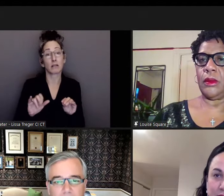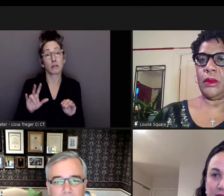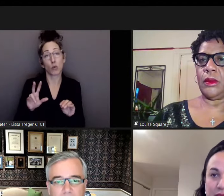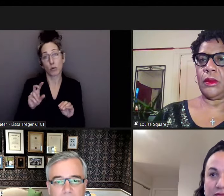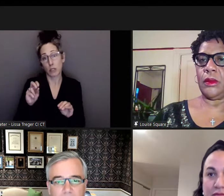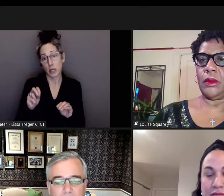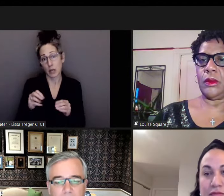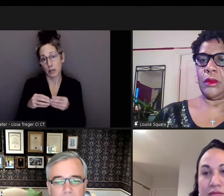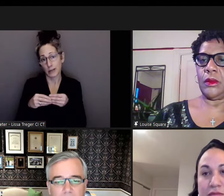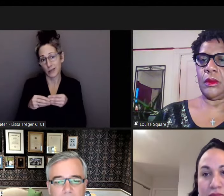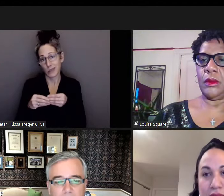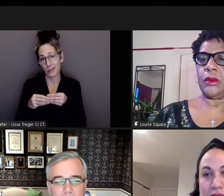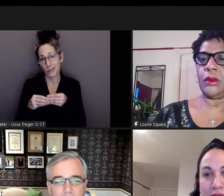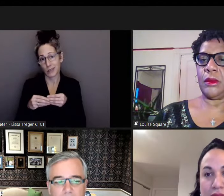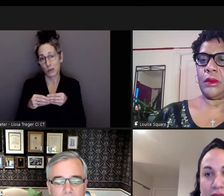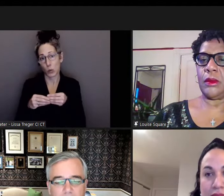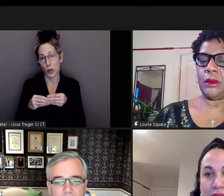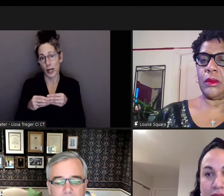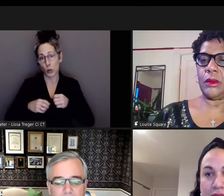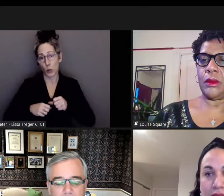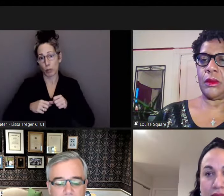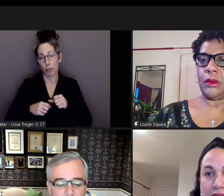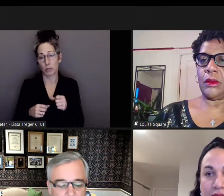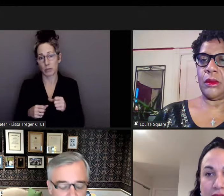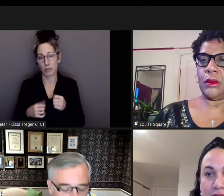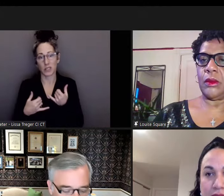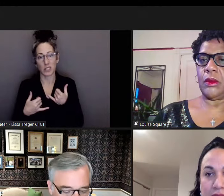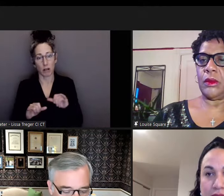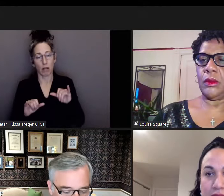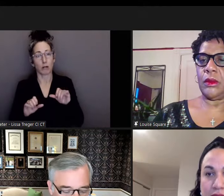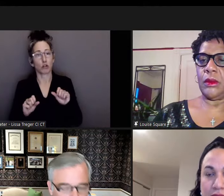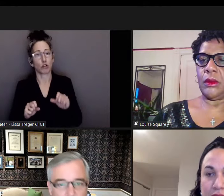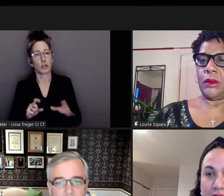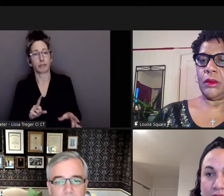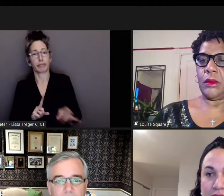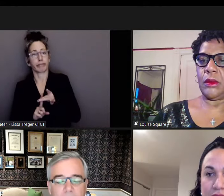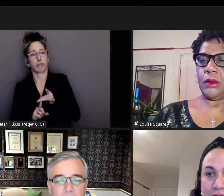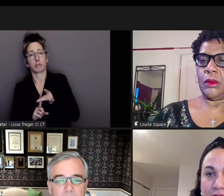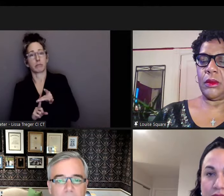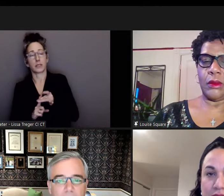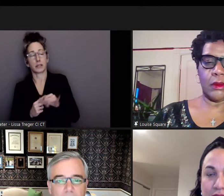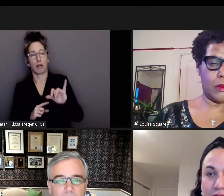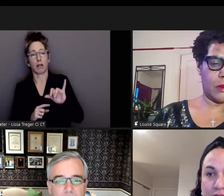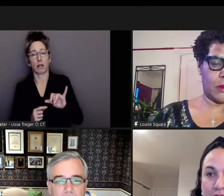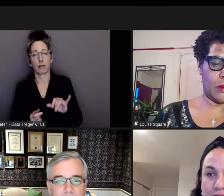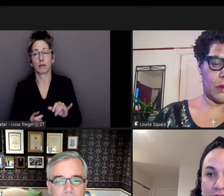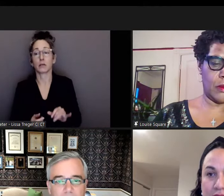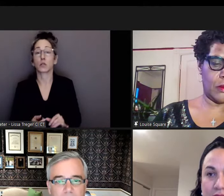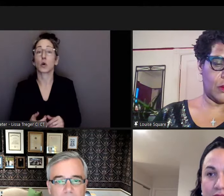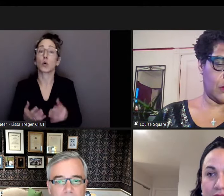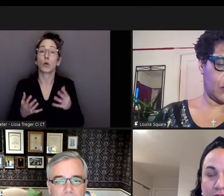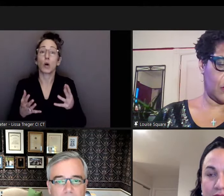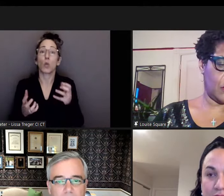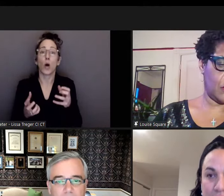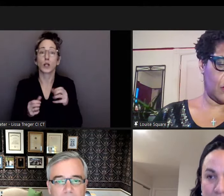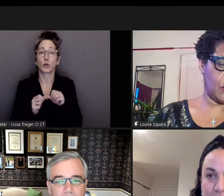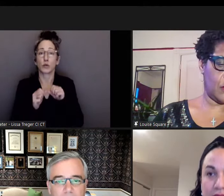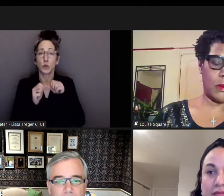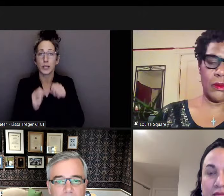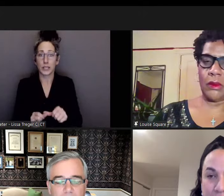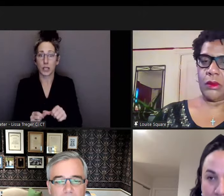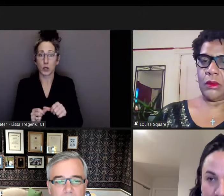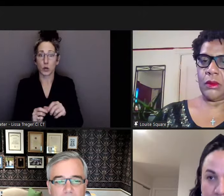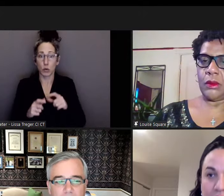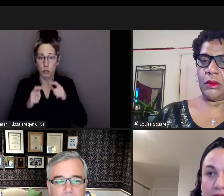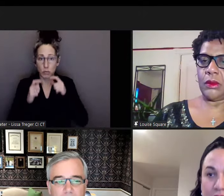for infection, some sort of breakthrough COVID infection. So that's why we still say we want you to wear your mask,